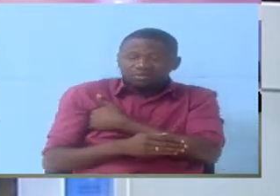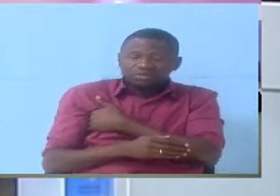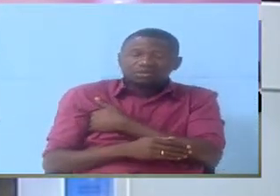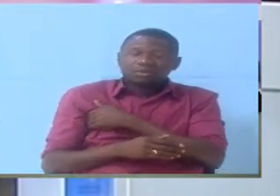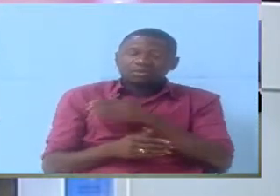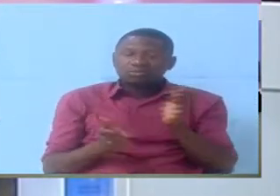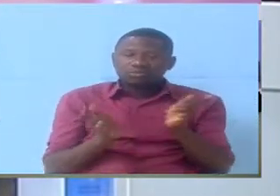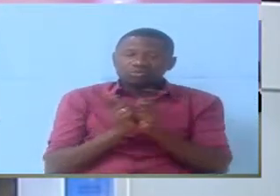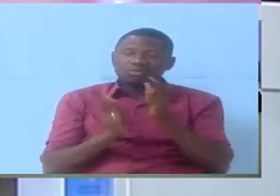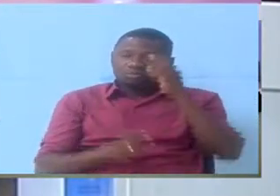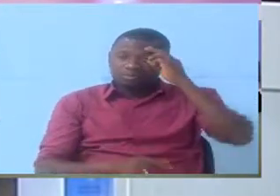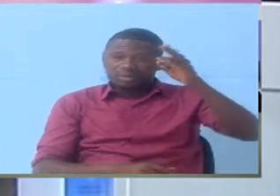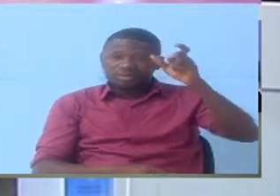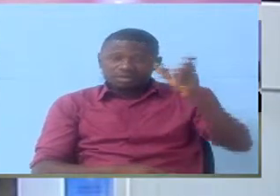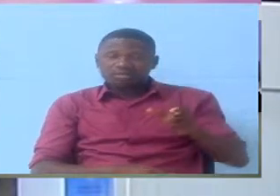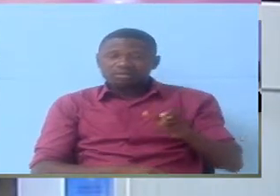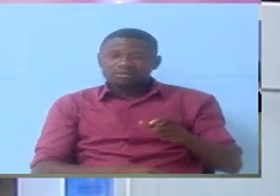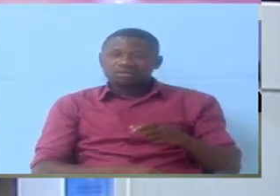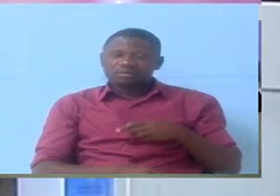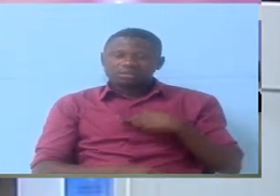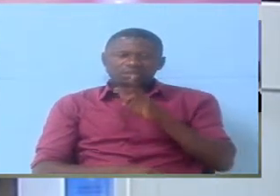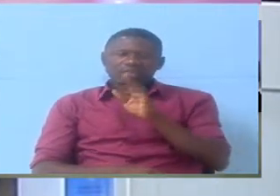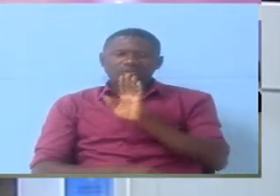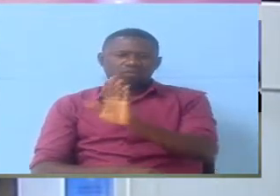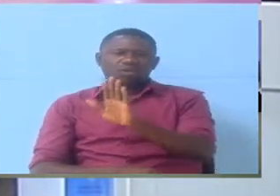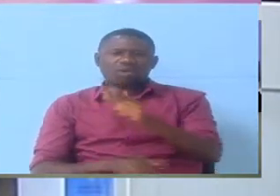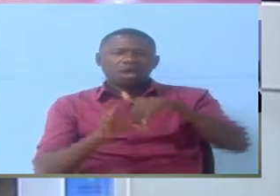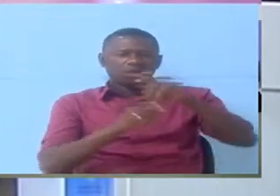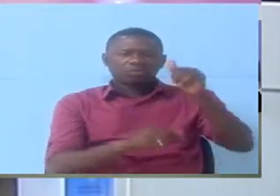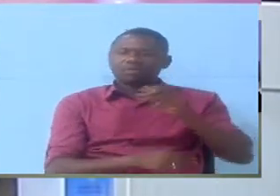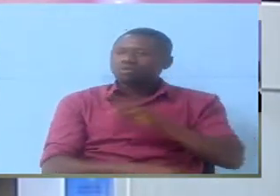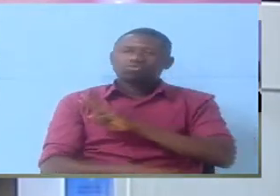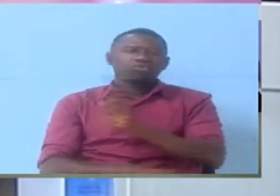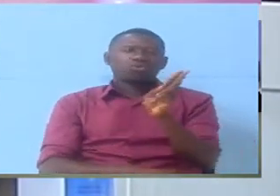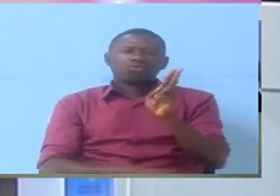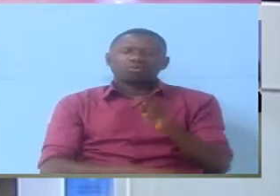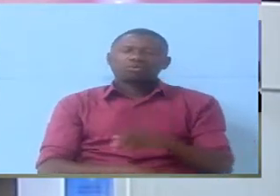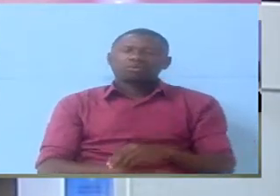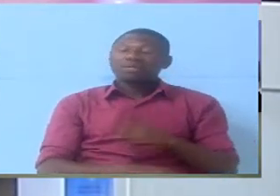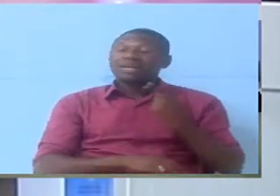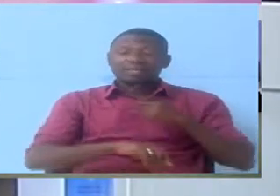I said, no way. And I have already received my UNLP.